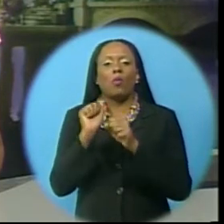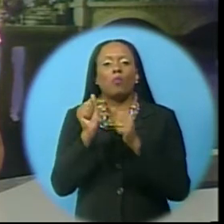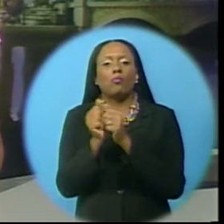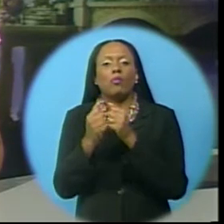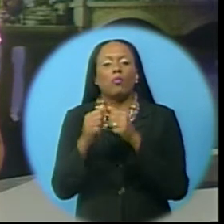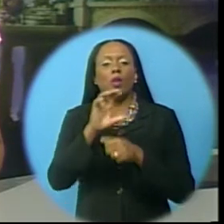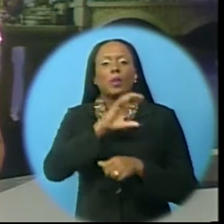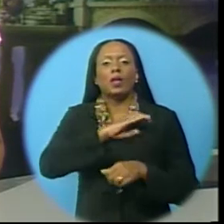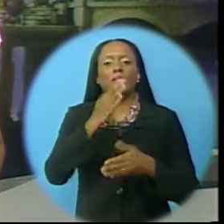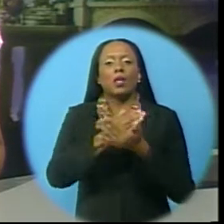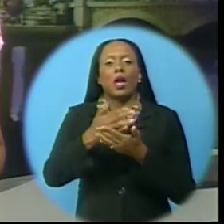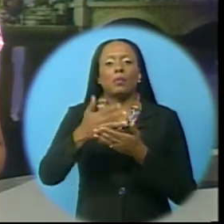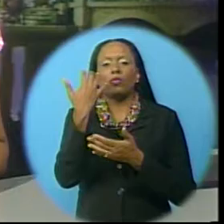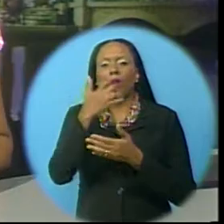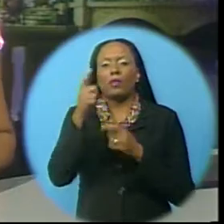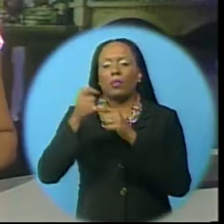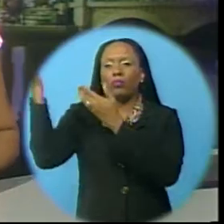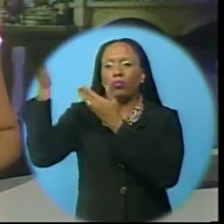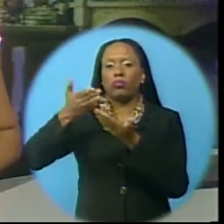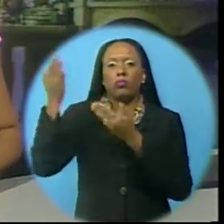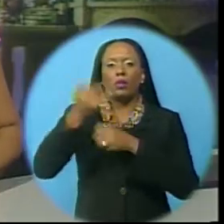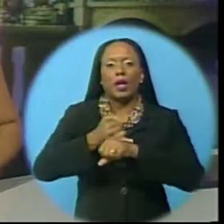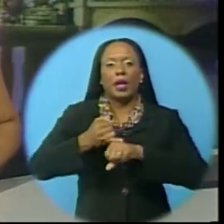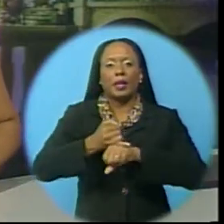affairs program, The People's Business.